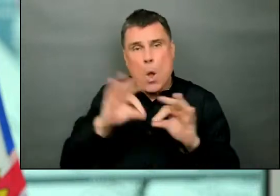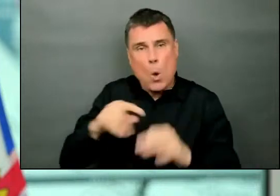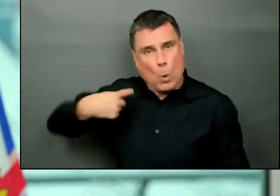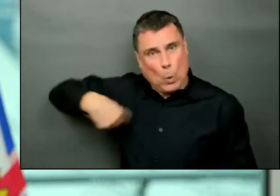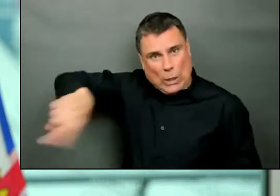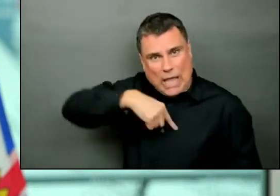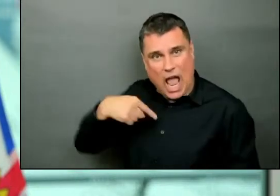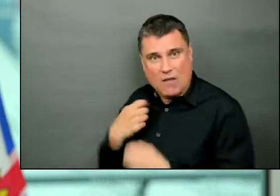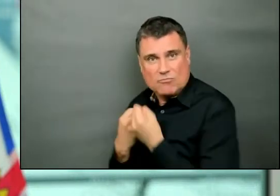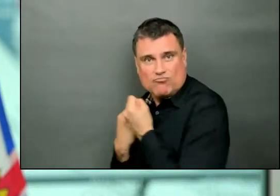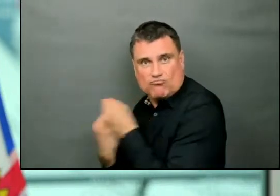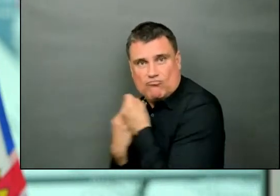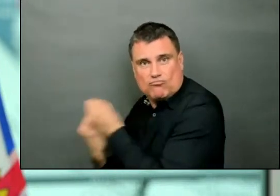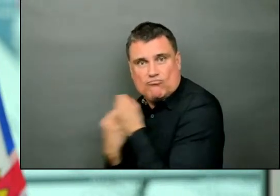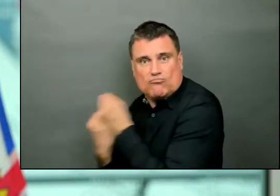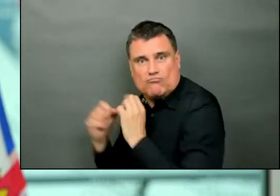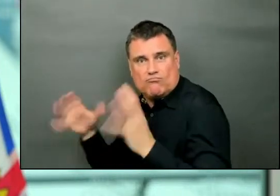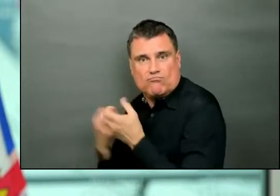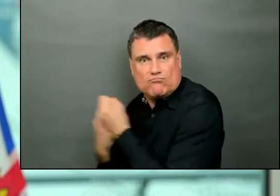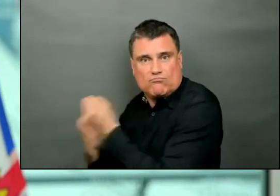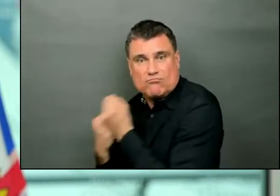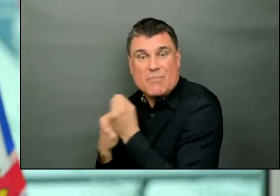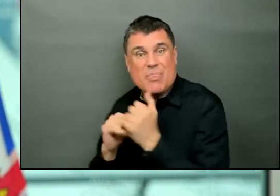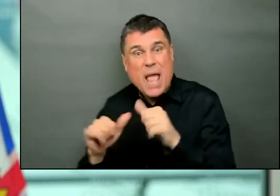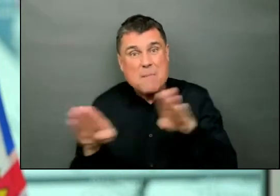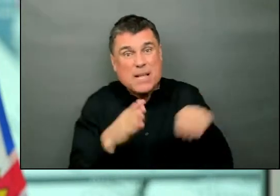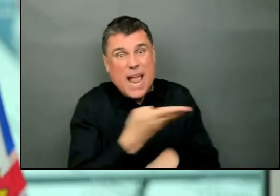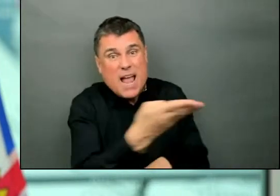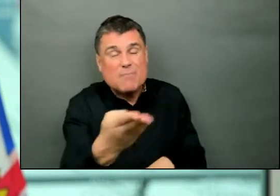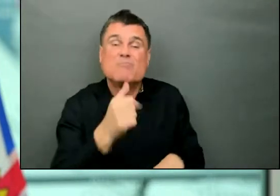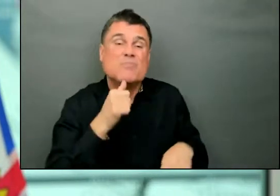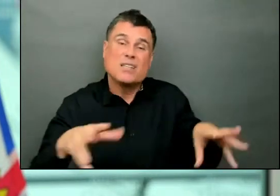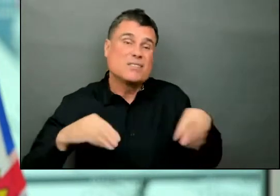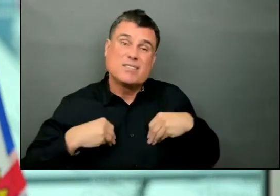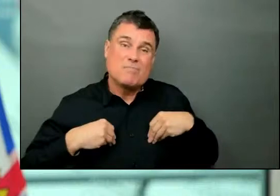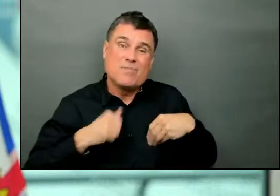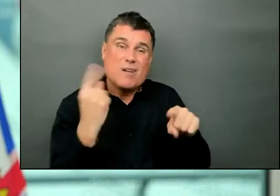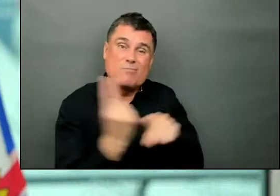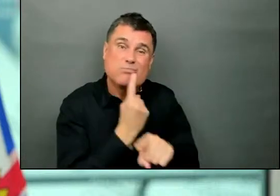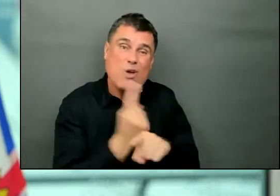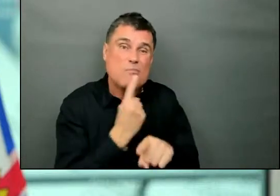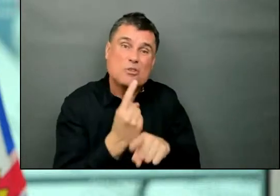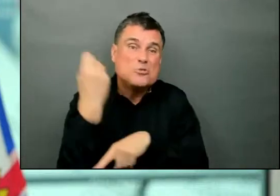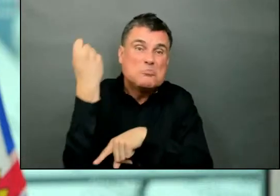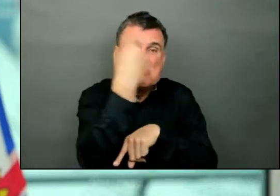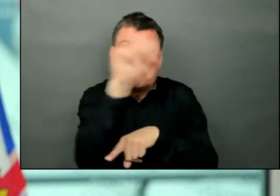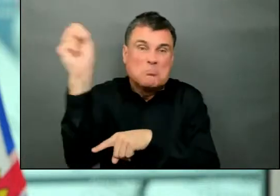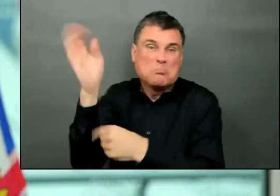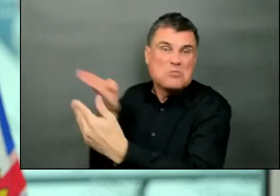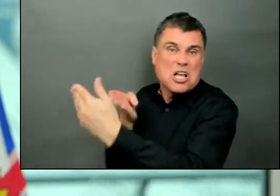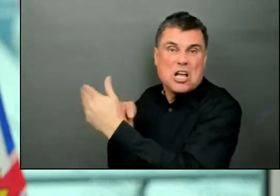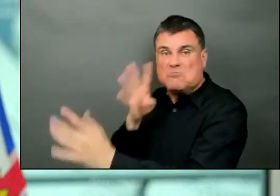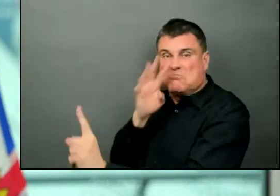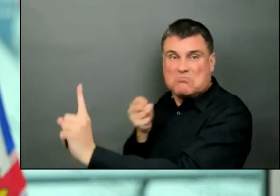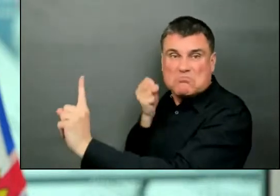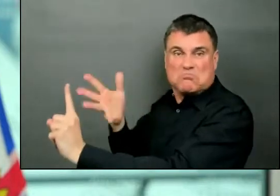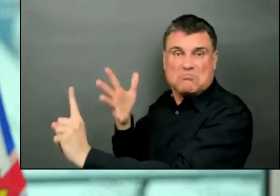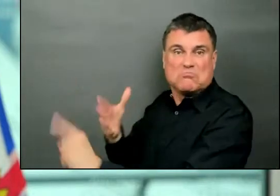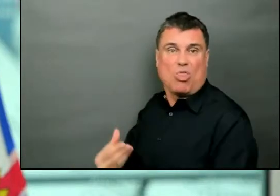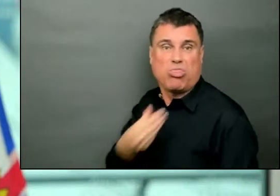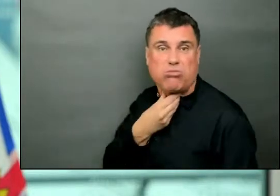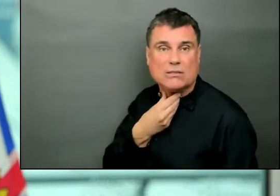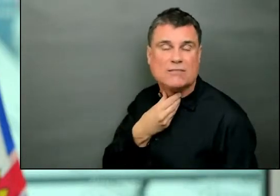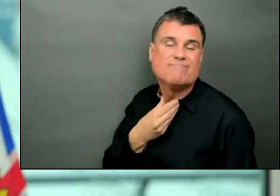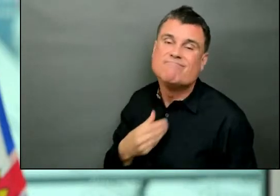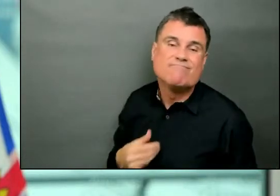acceptable. And what I find most disturbing is how it impacts the people I work with and my family and